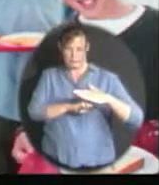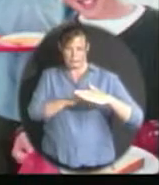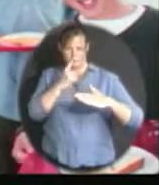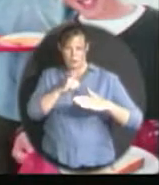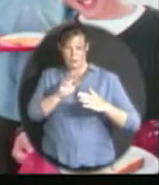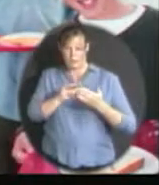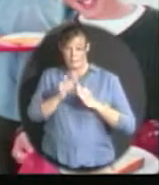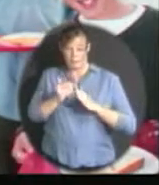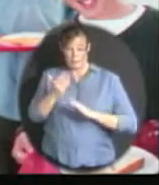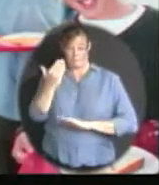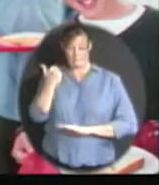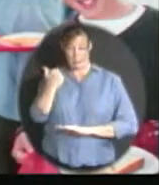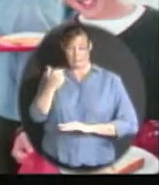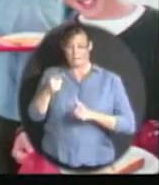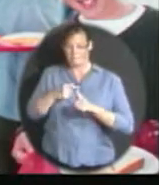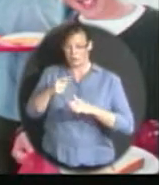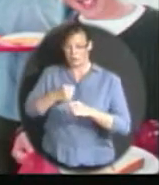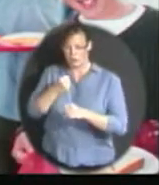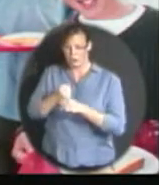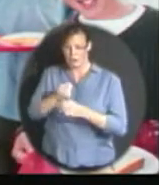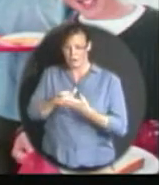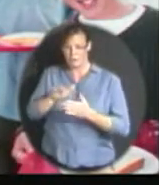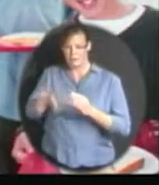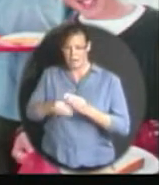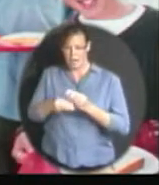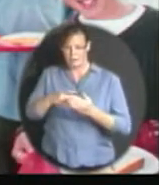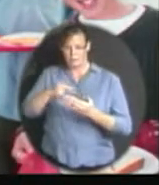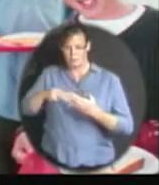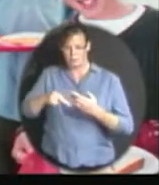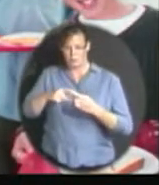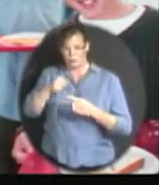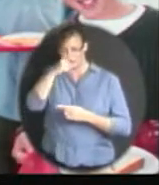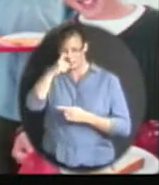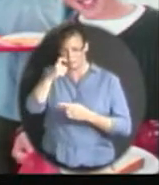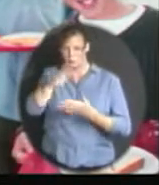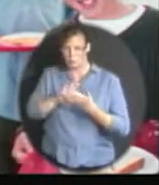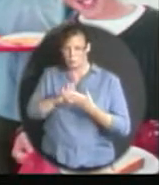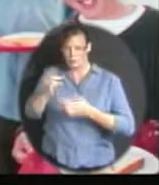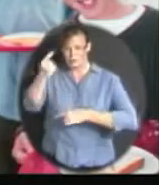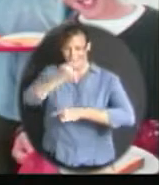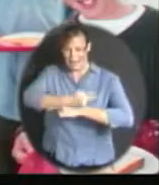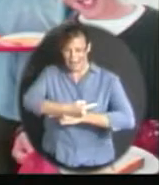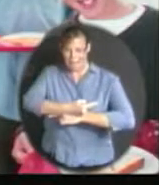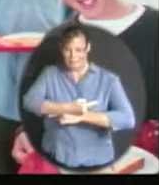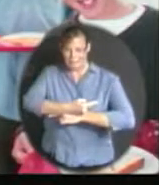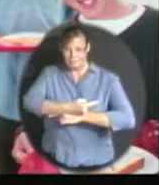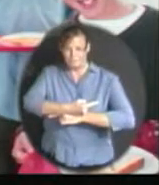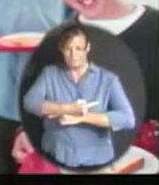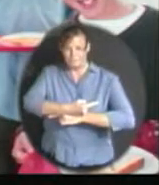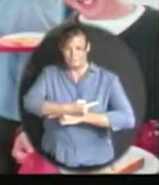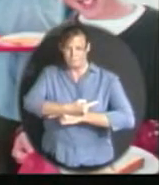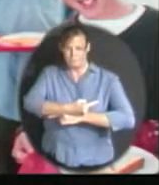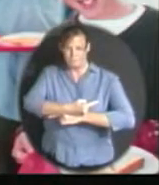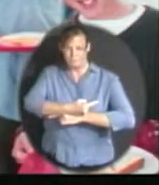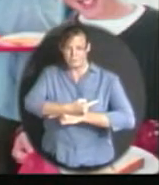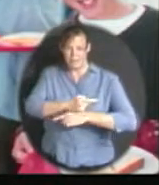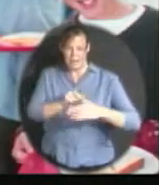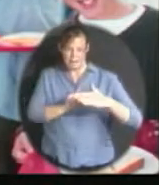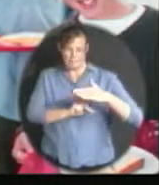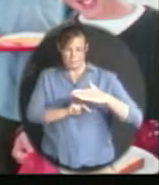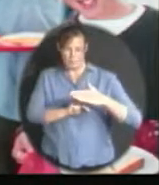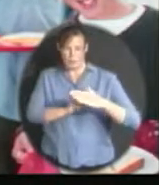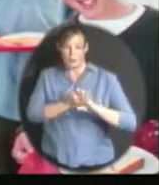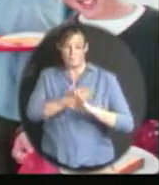for the community in the past, this was the first year that we integrated this program into the summer school day. And in preschool through